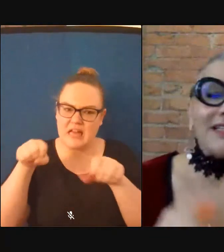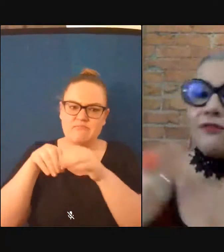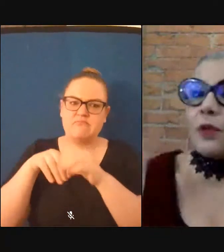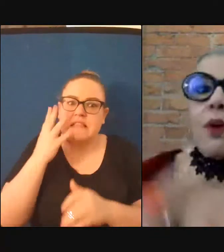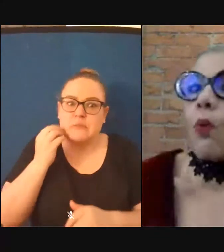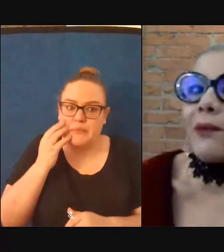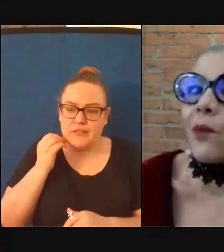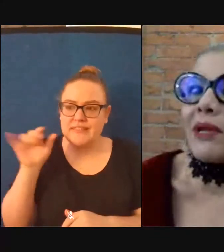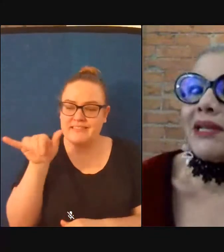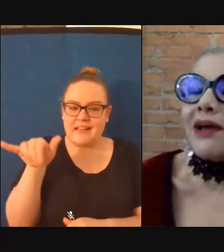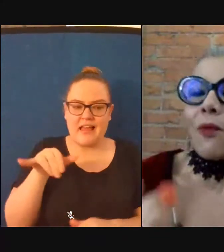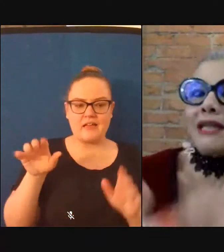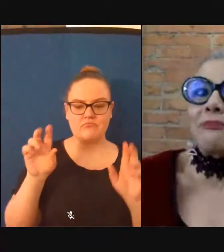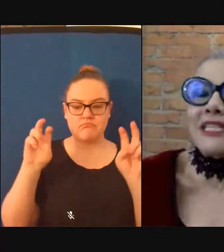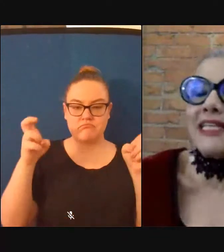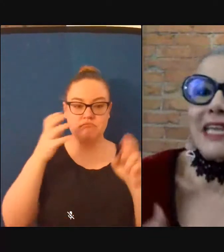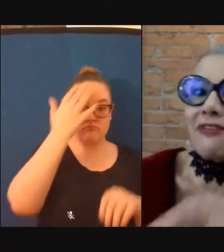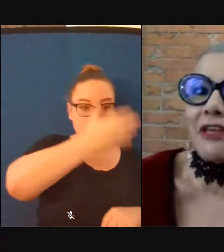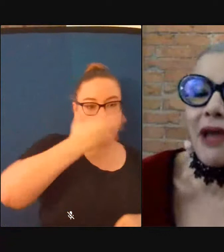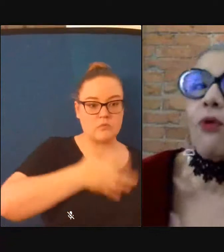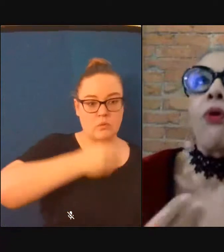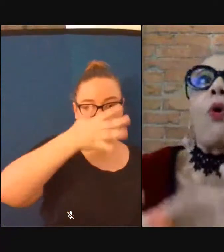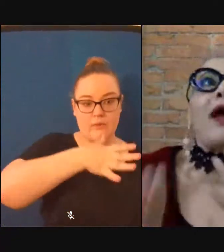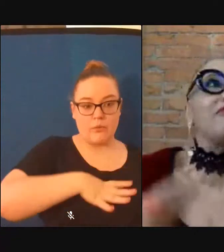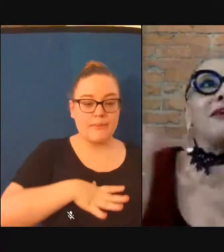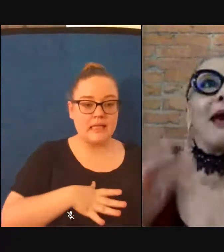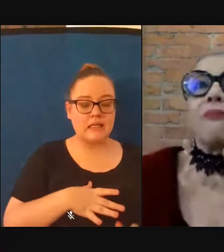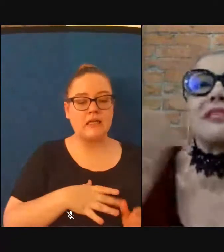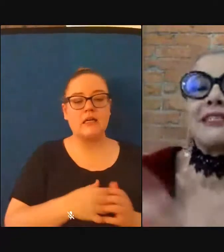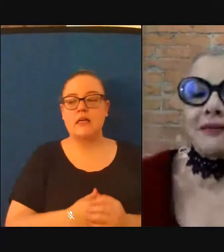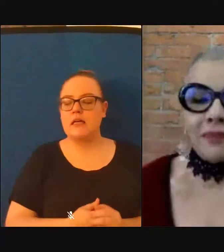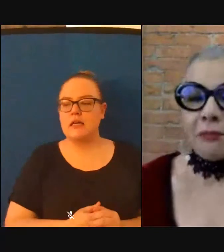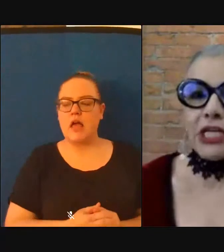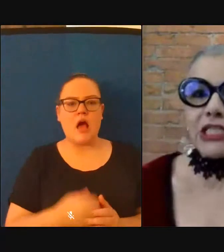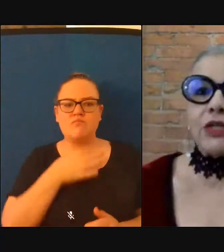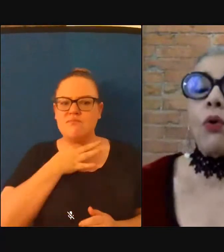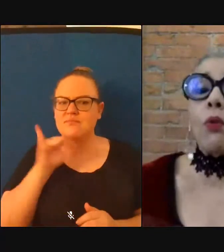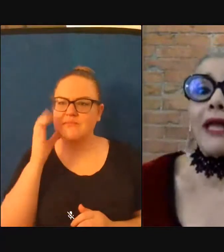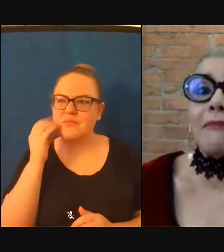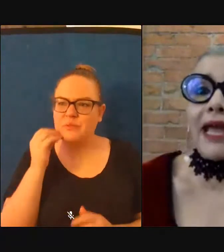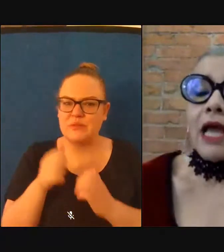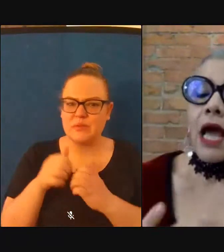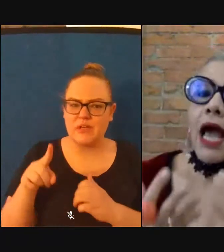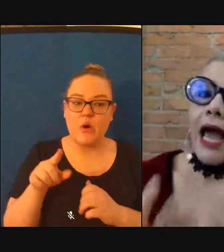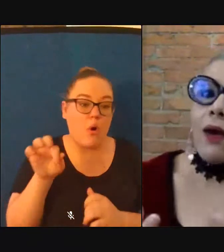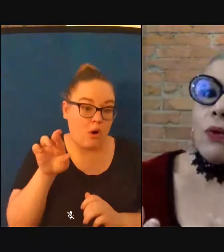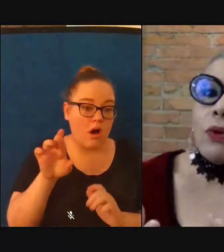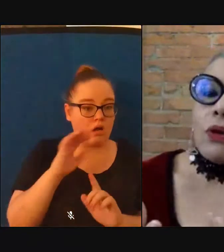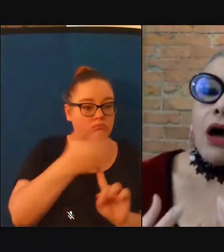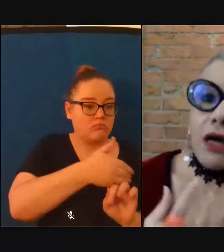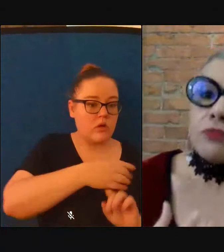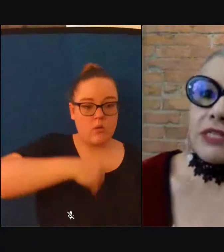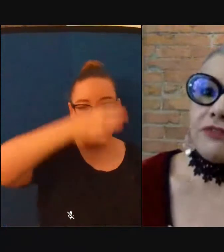it as if you were a white woman, a white presenting female, or a white female presenting person, or a white man.